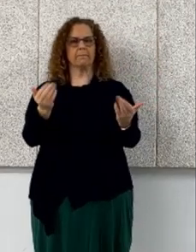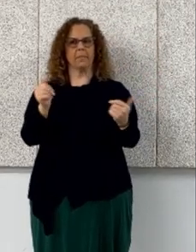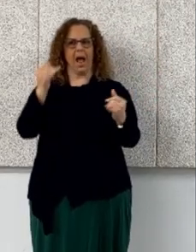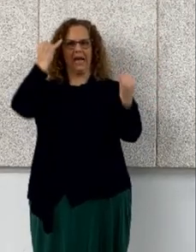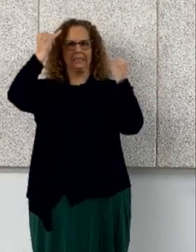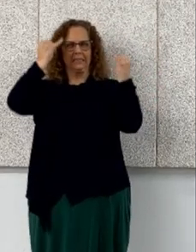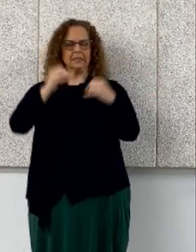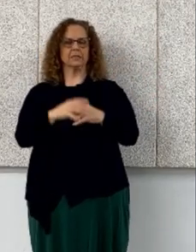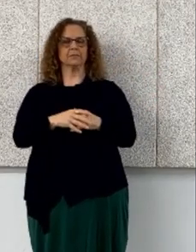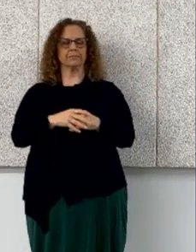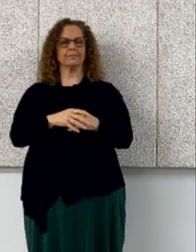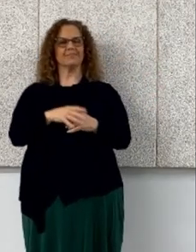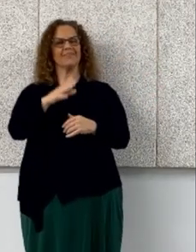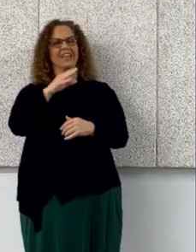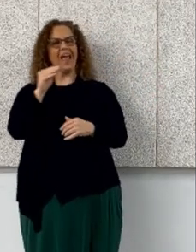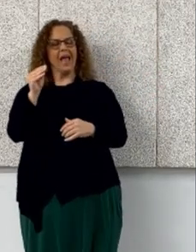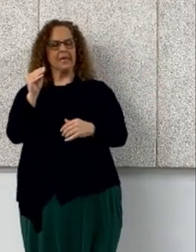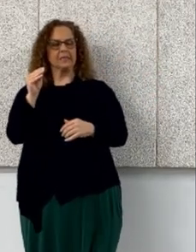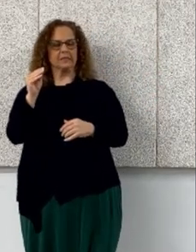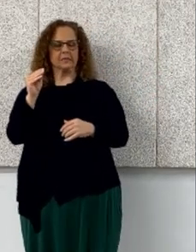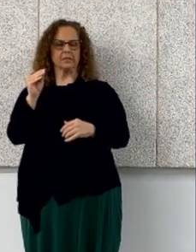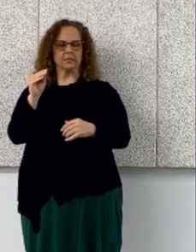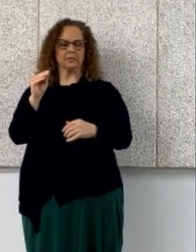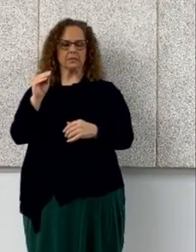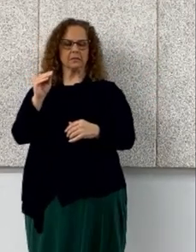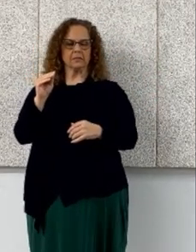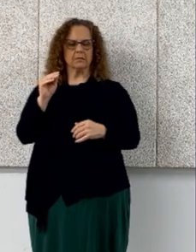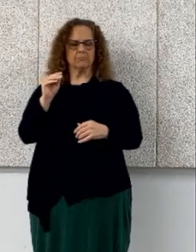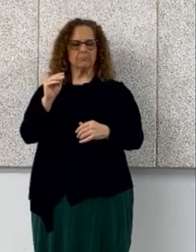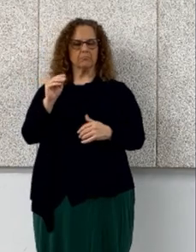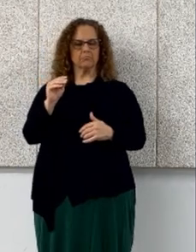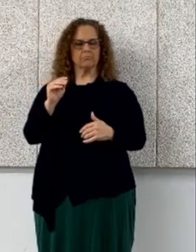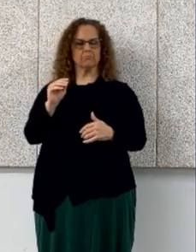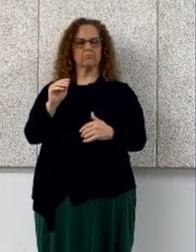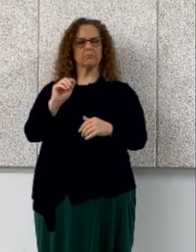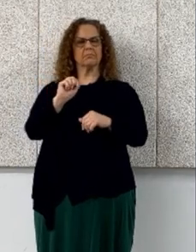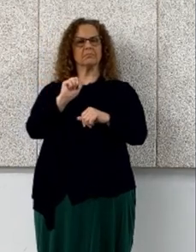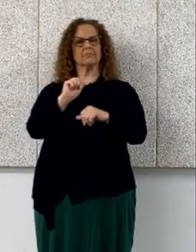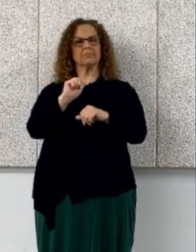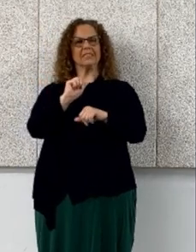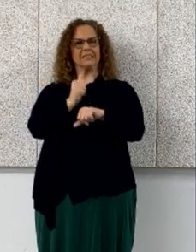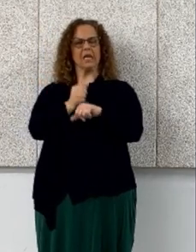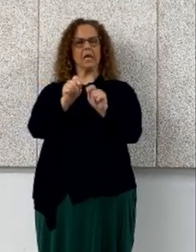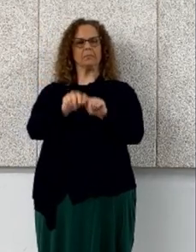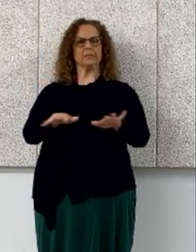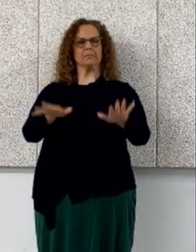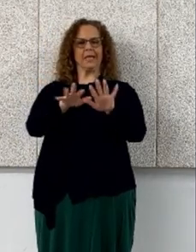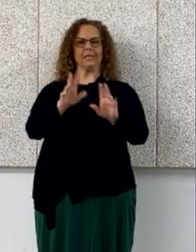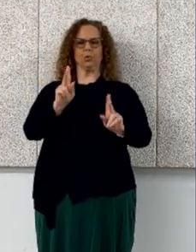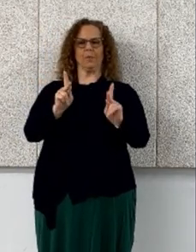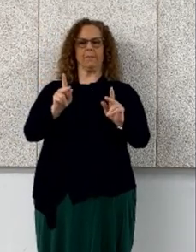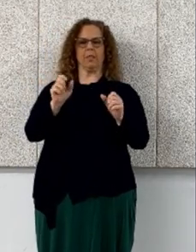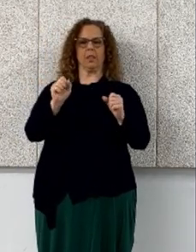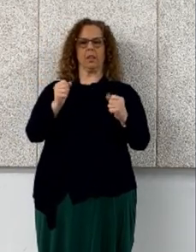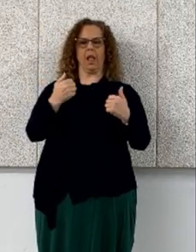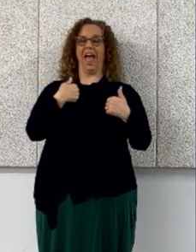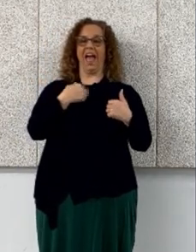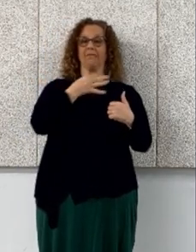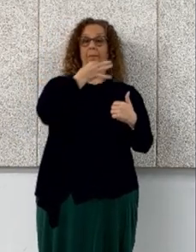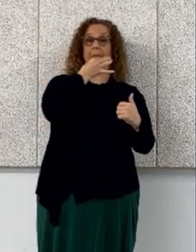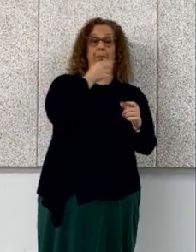And that there's also the space for people to step outside their area of expertise.